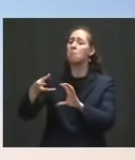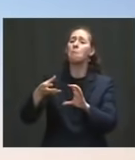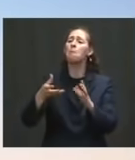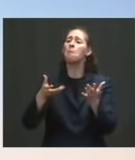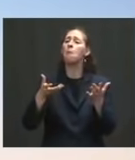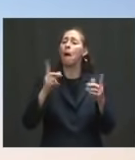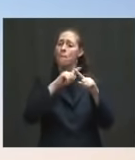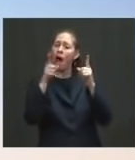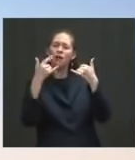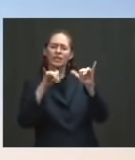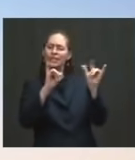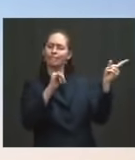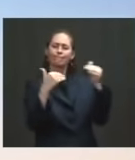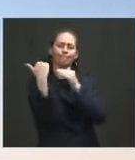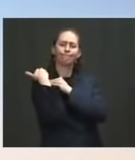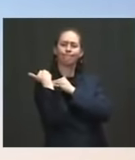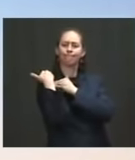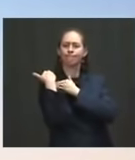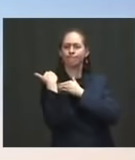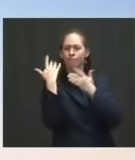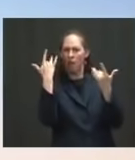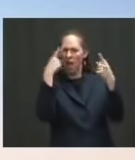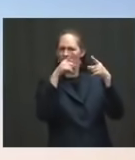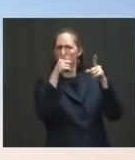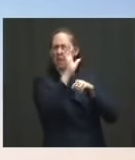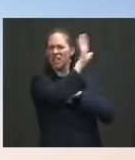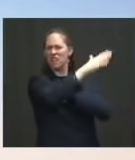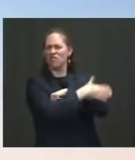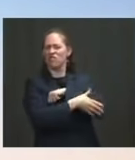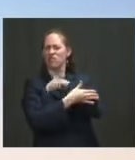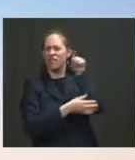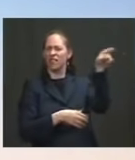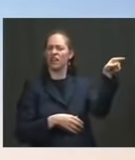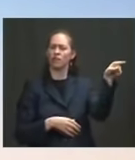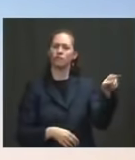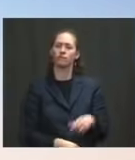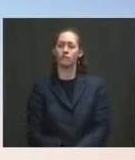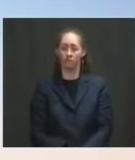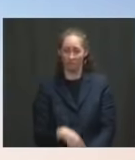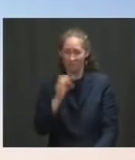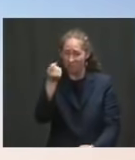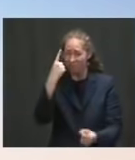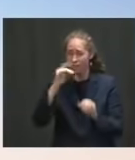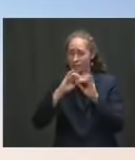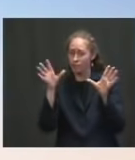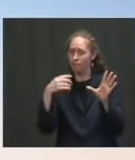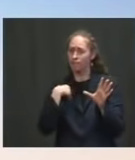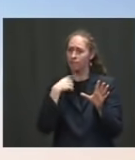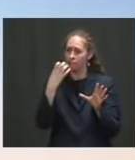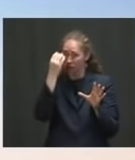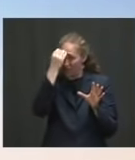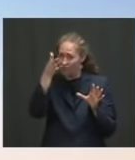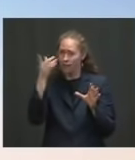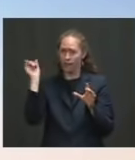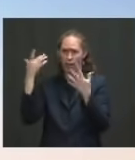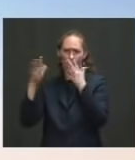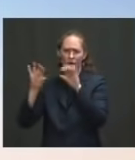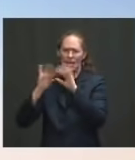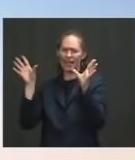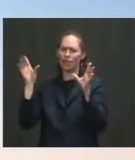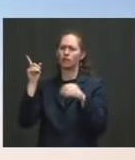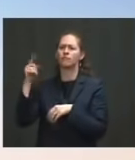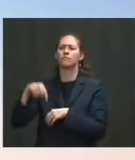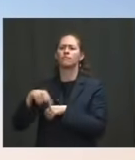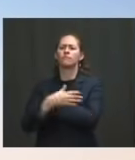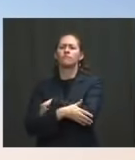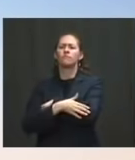have a responsibility to take action. And as you can see in the readout, the president also made clear that the United States will take any necessary action to defend